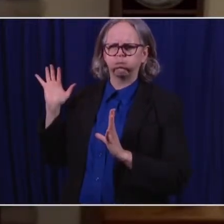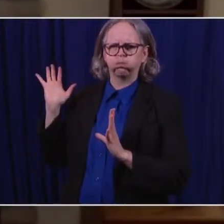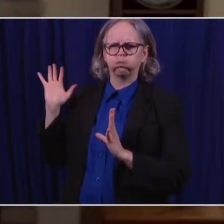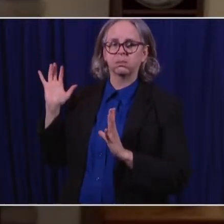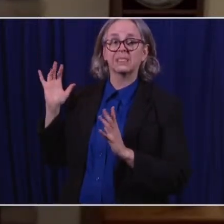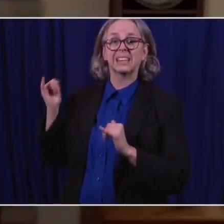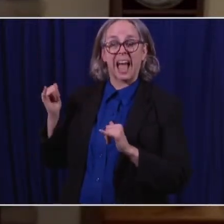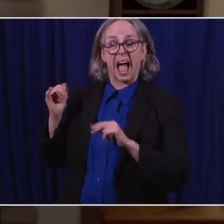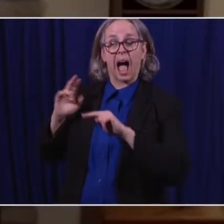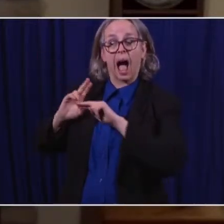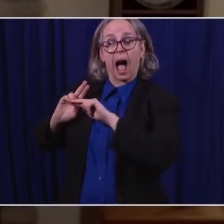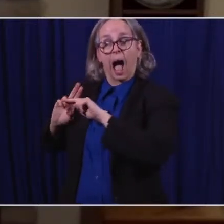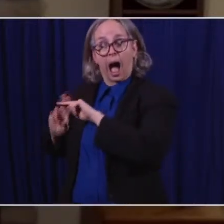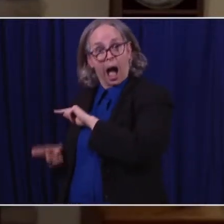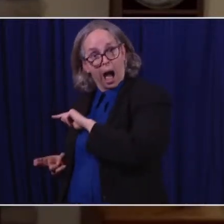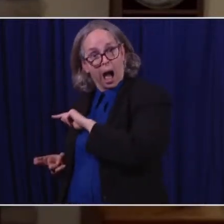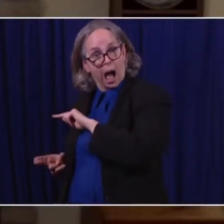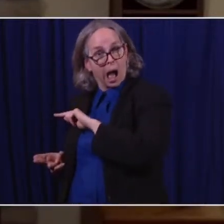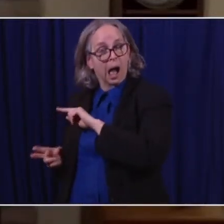number.